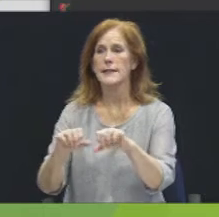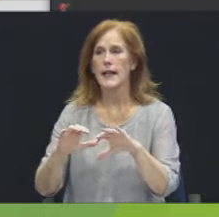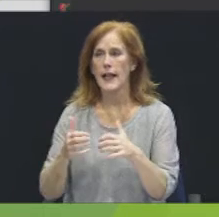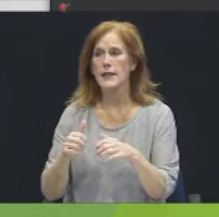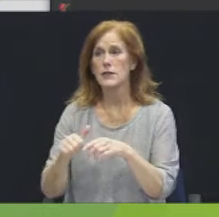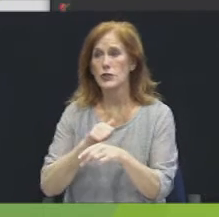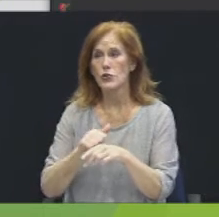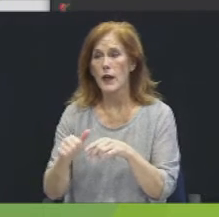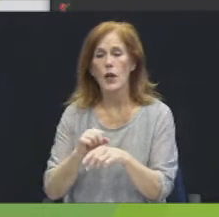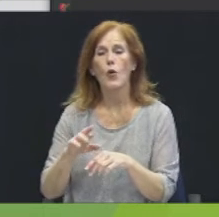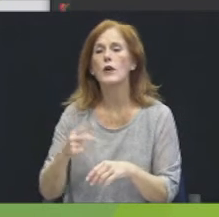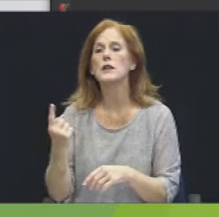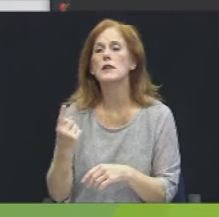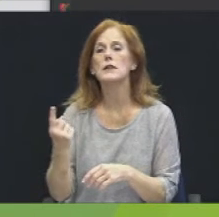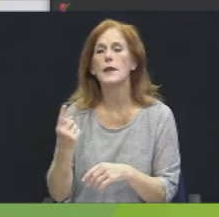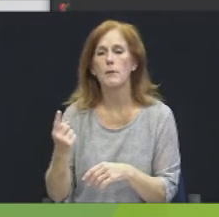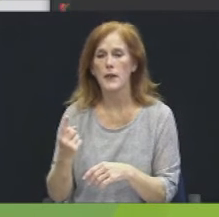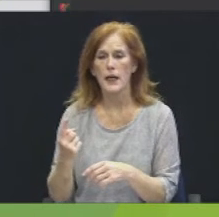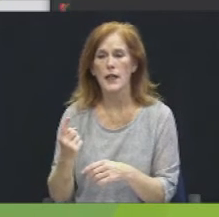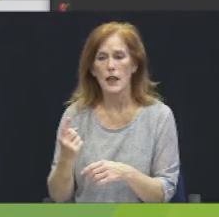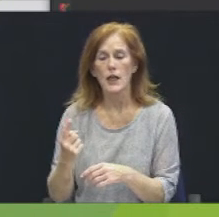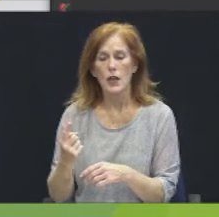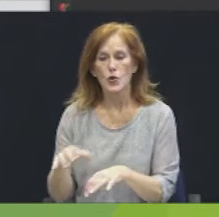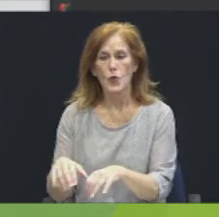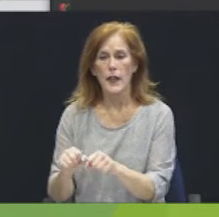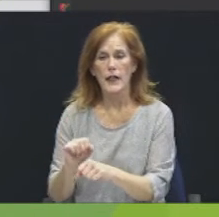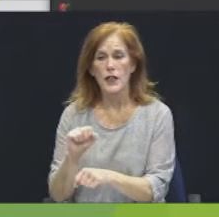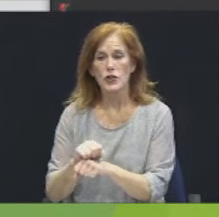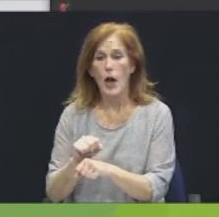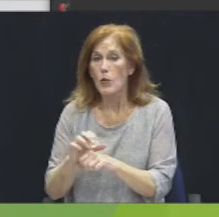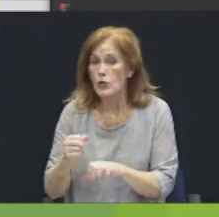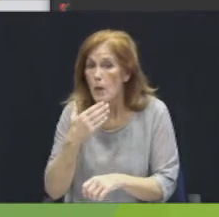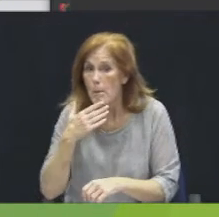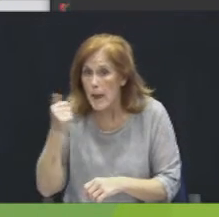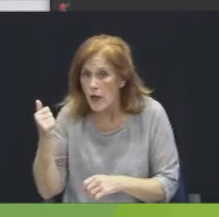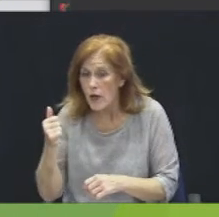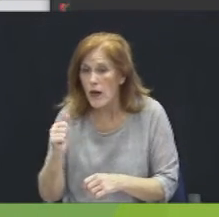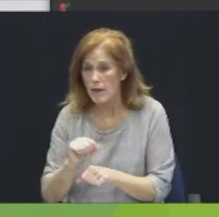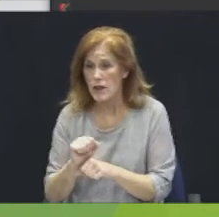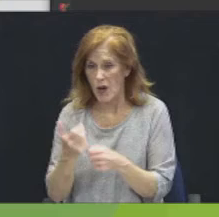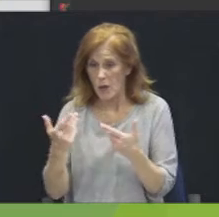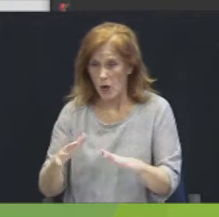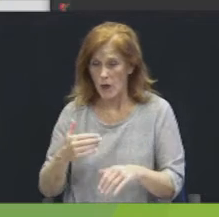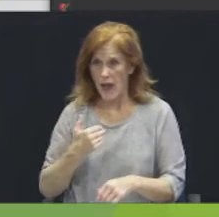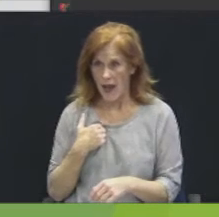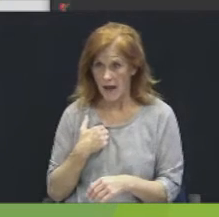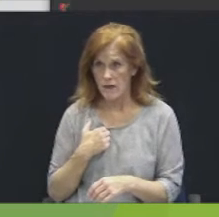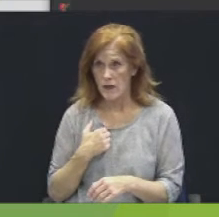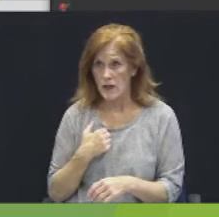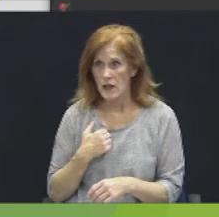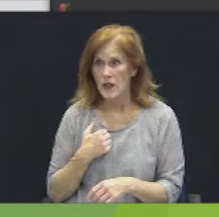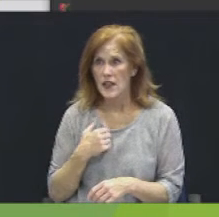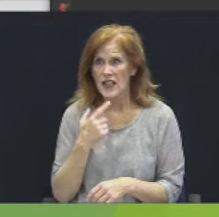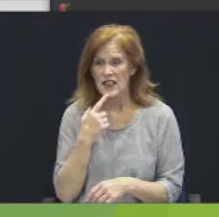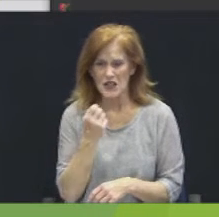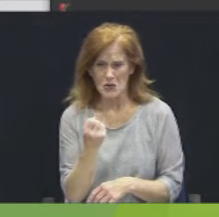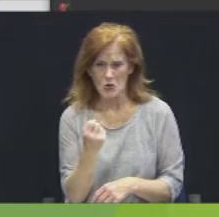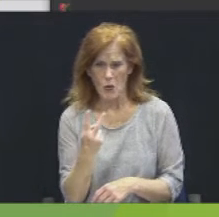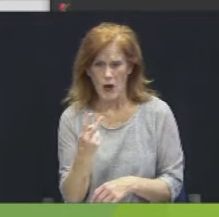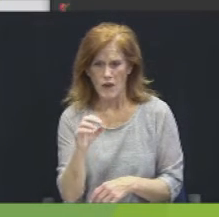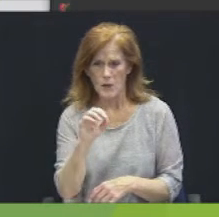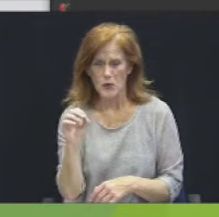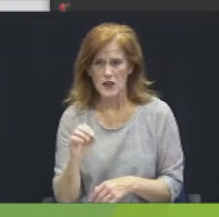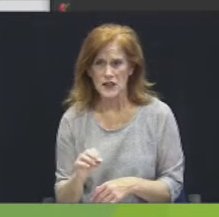Takes classes, training, or does something to get a job or do better at the current job. We're looking at about 12%. That's